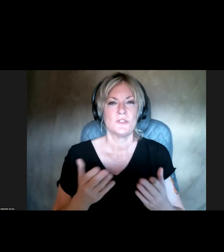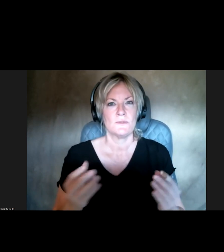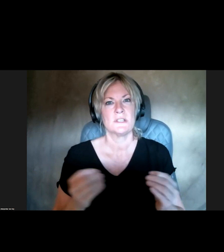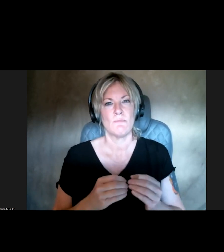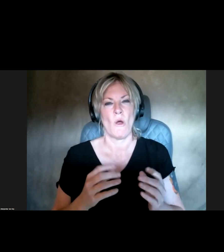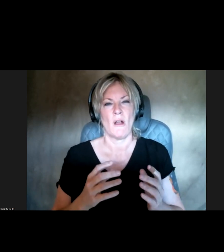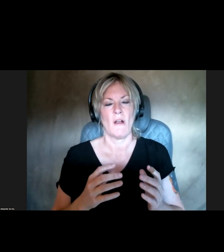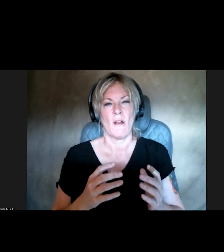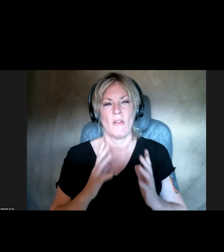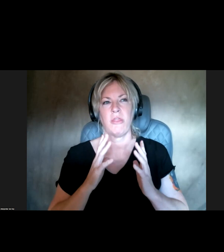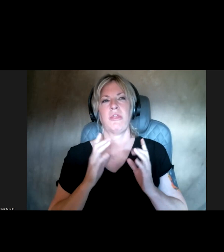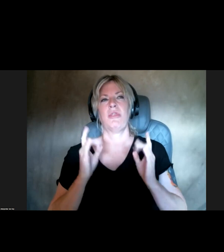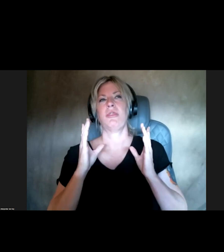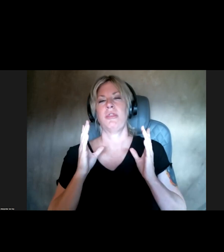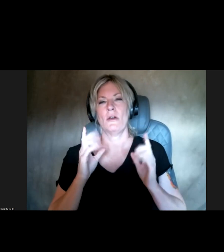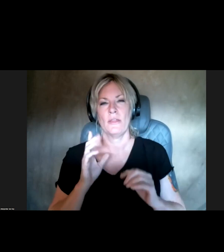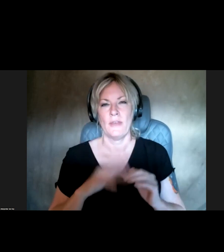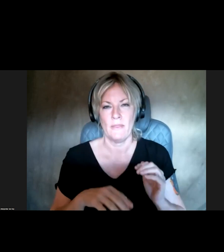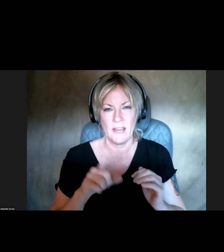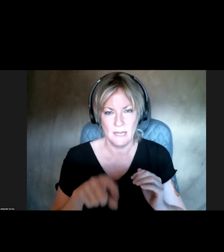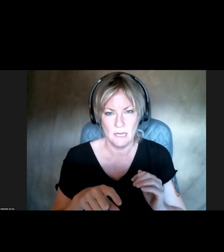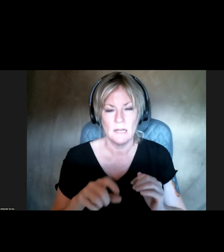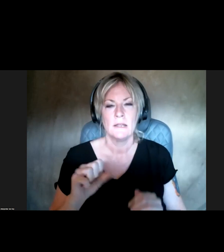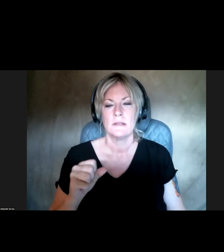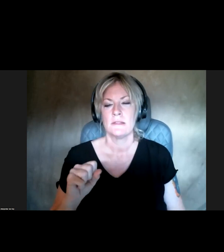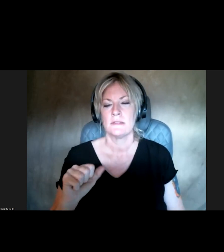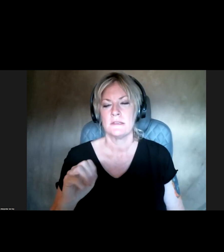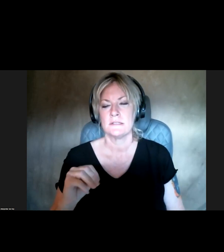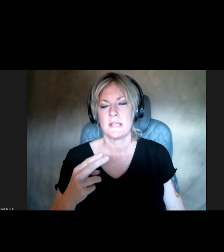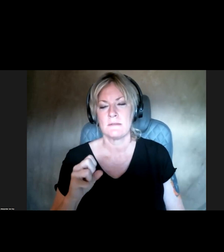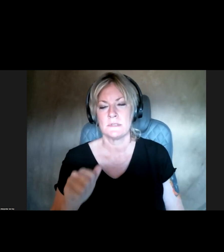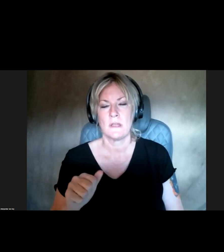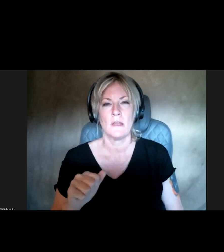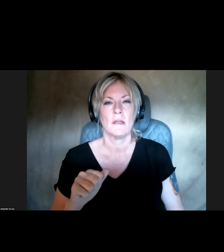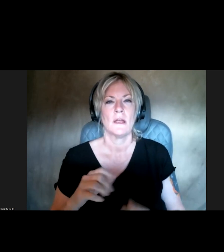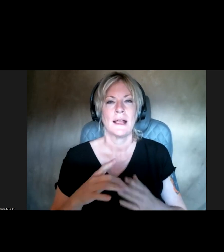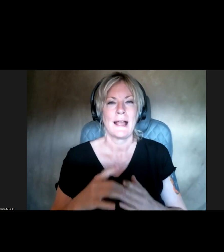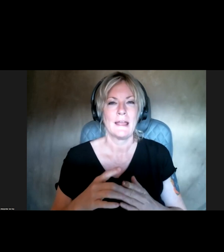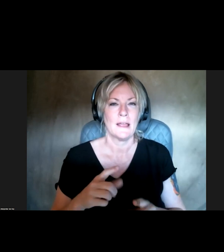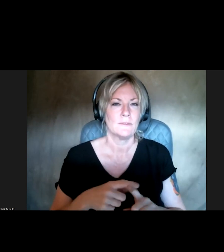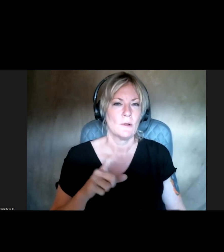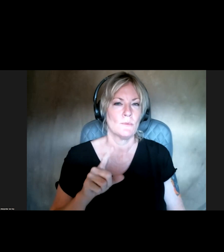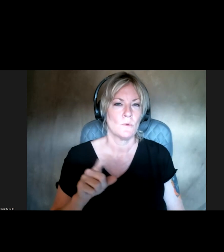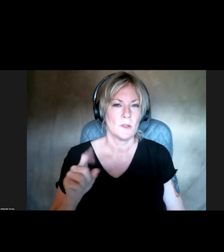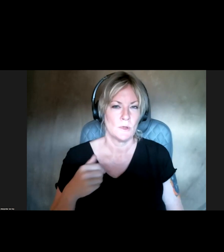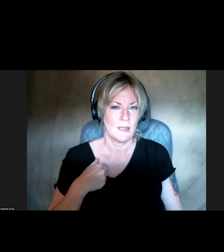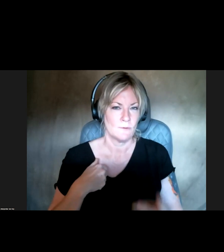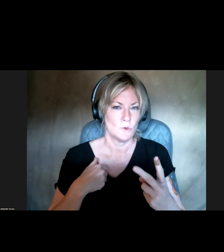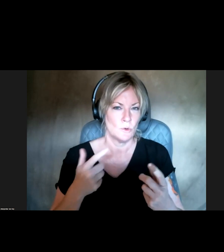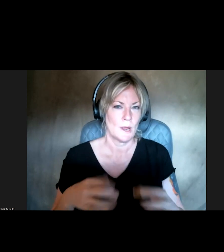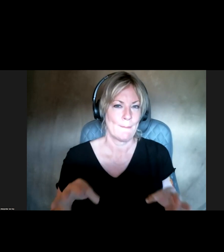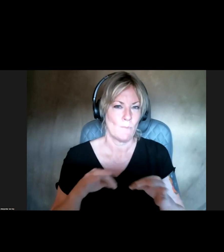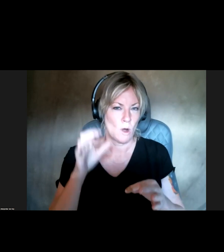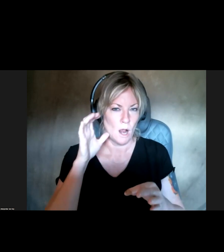than they need. But those Sampson National Guidelines from 2020 lay out two, I think, breakthrough concepts to get us to